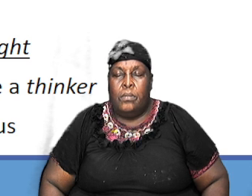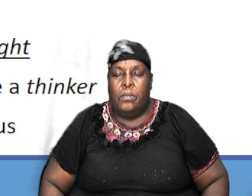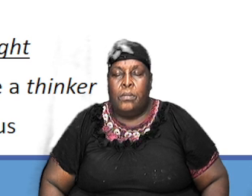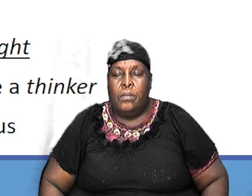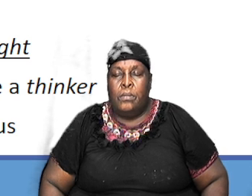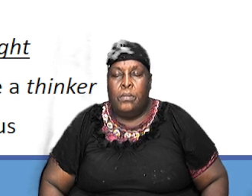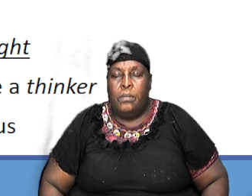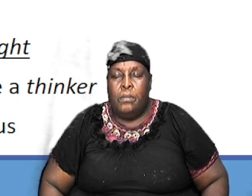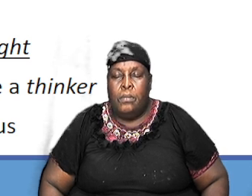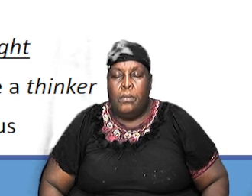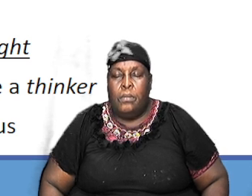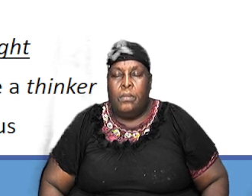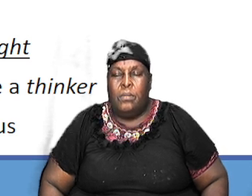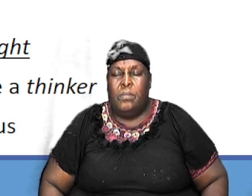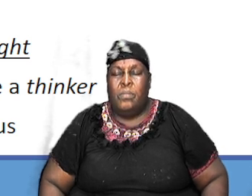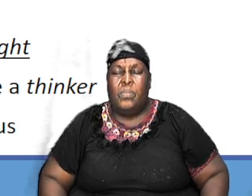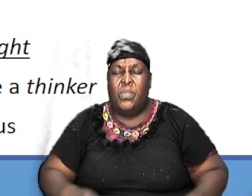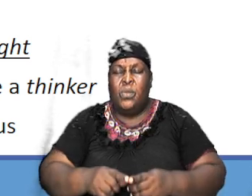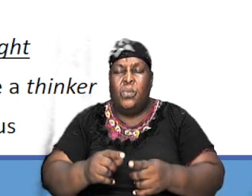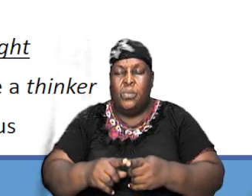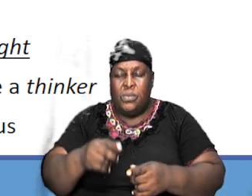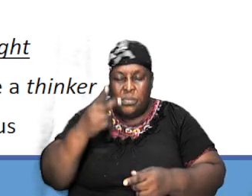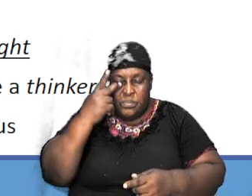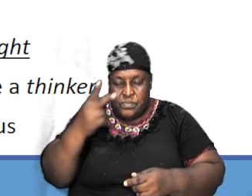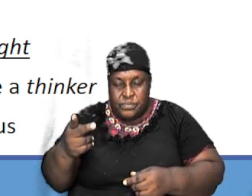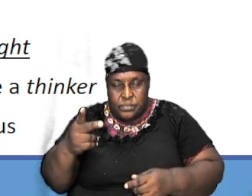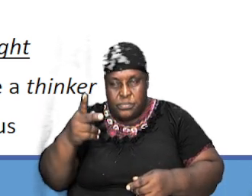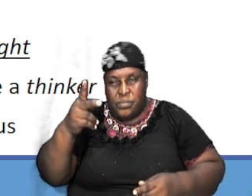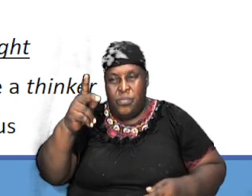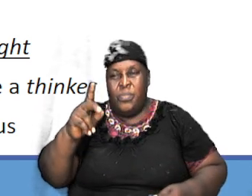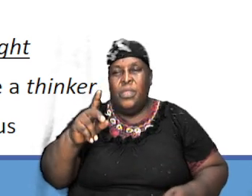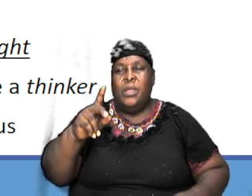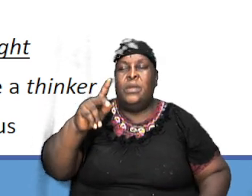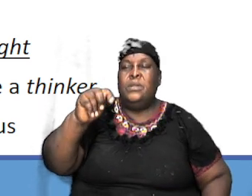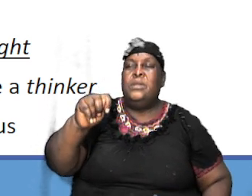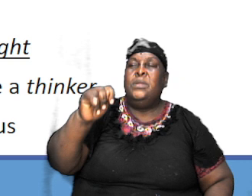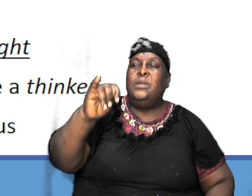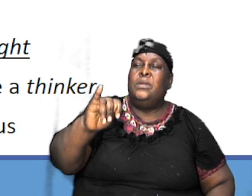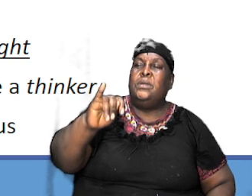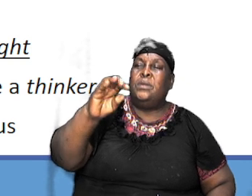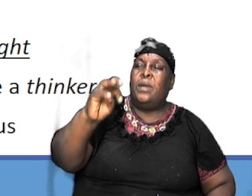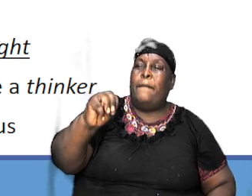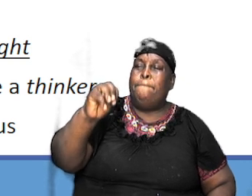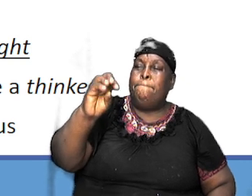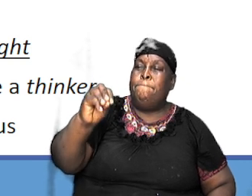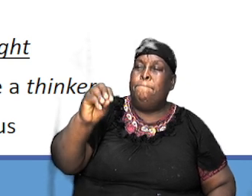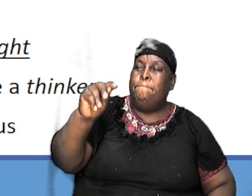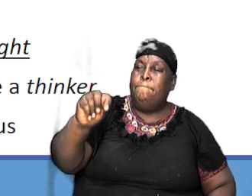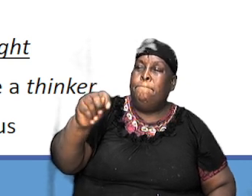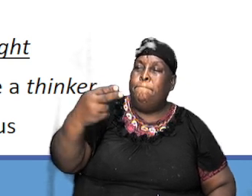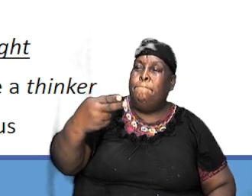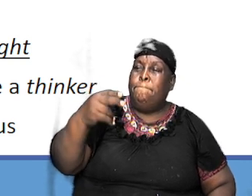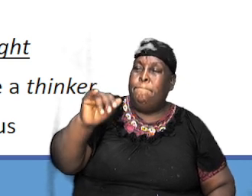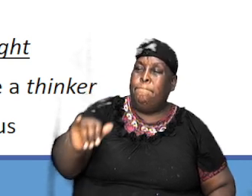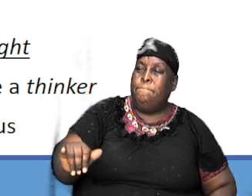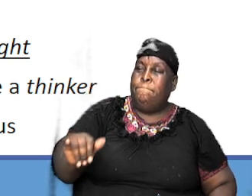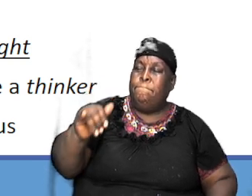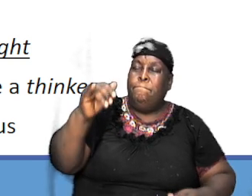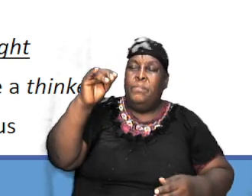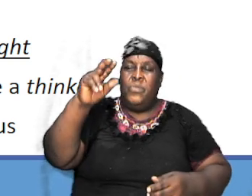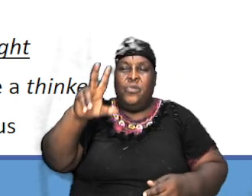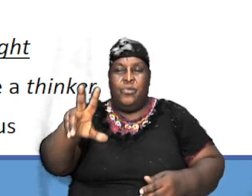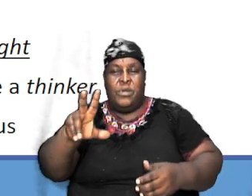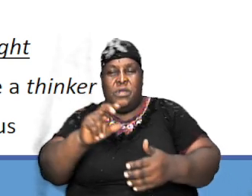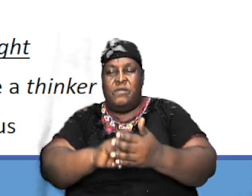So when we look at Timothy 3 verse 16, right? It says that without